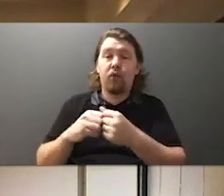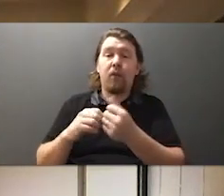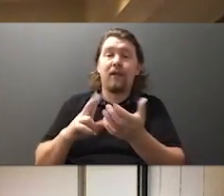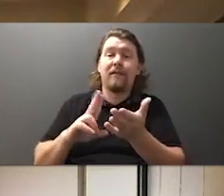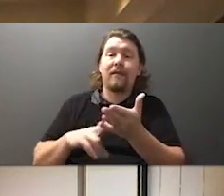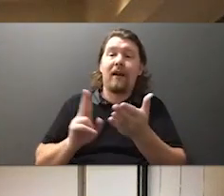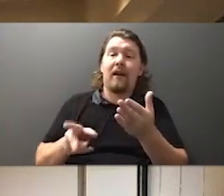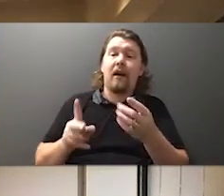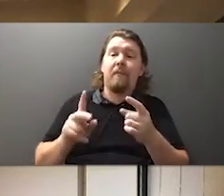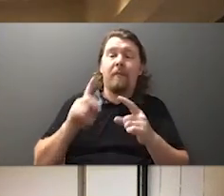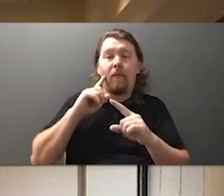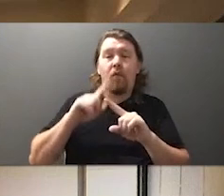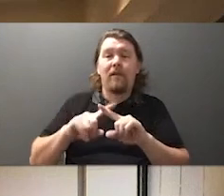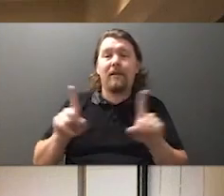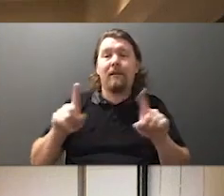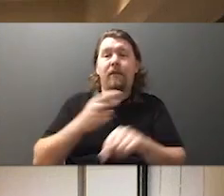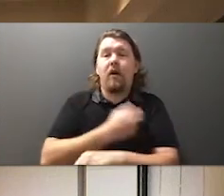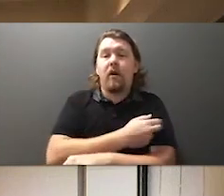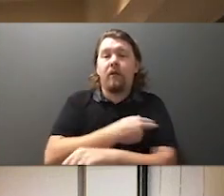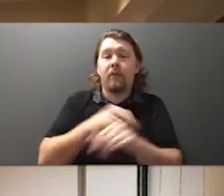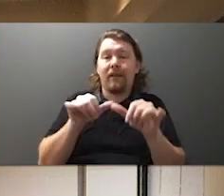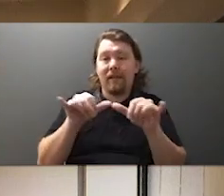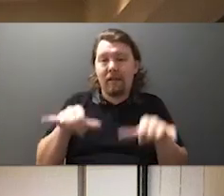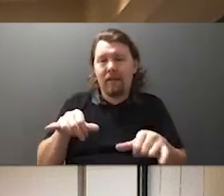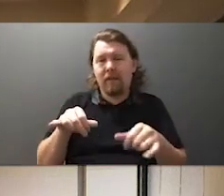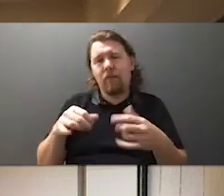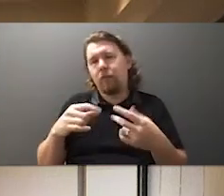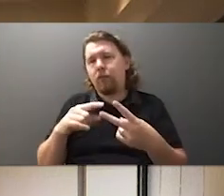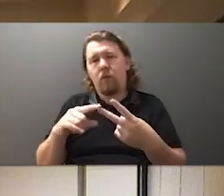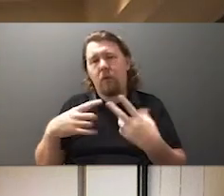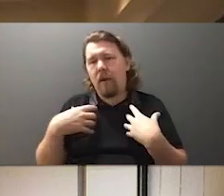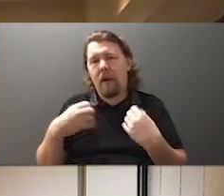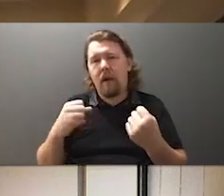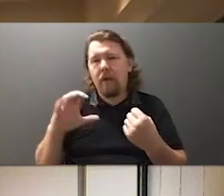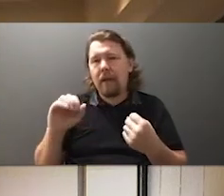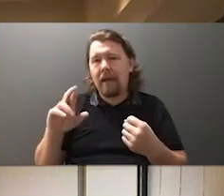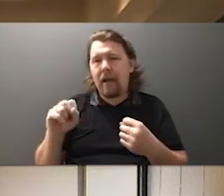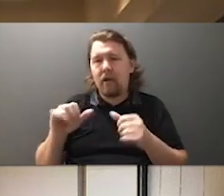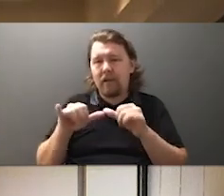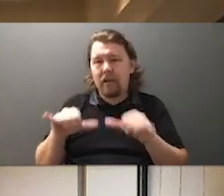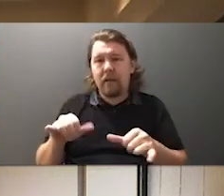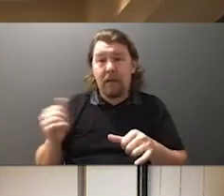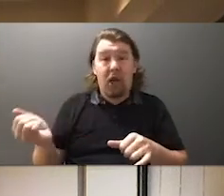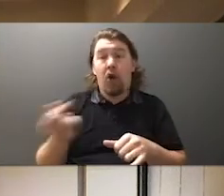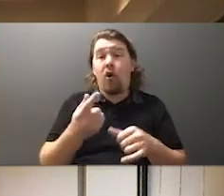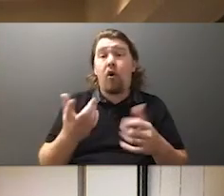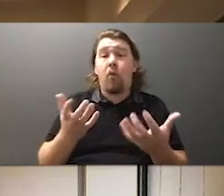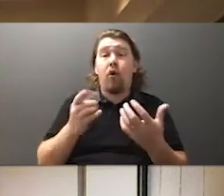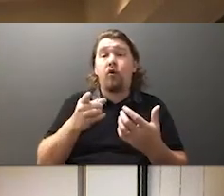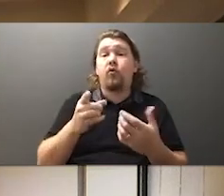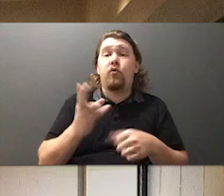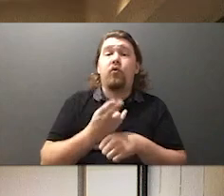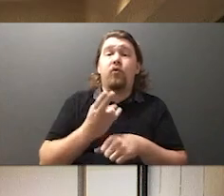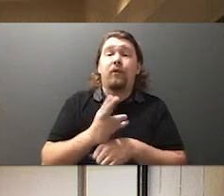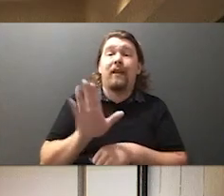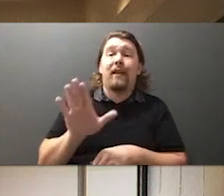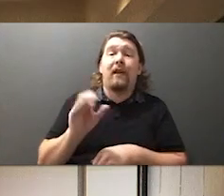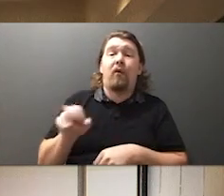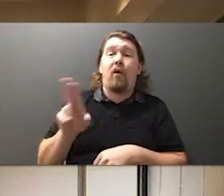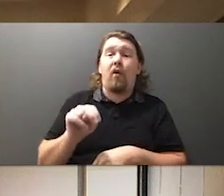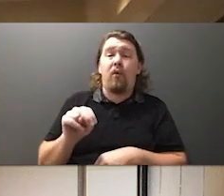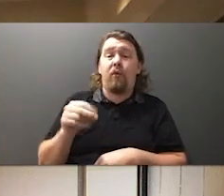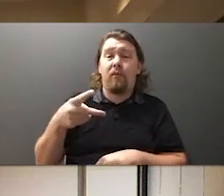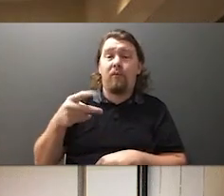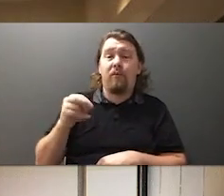issues with signing up for different hospital systems or healthcare systems want you all to use their portals, and